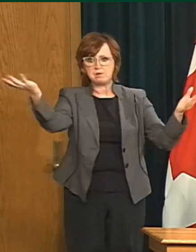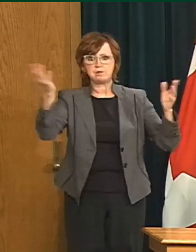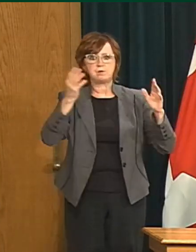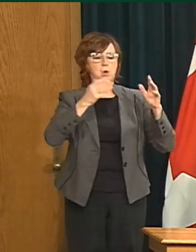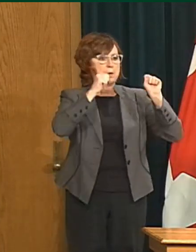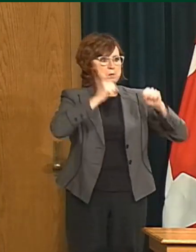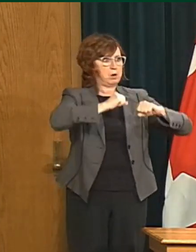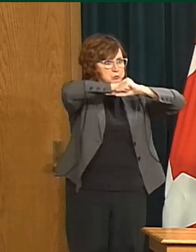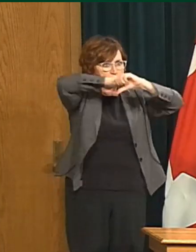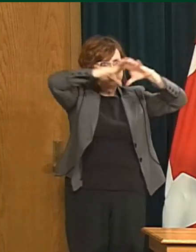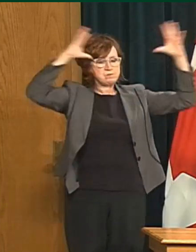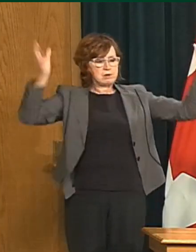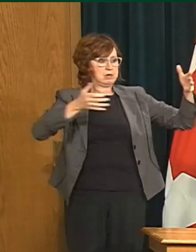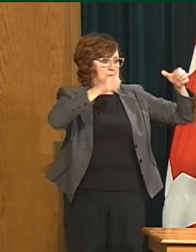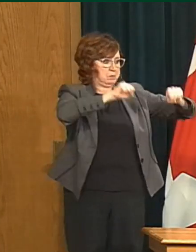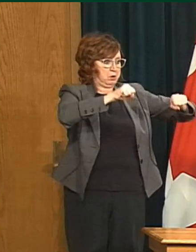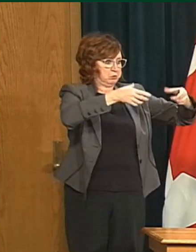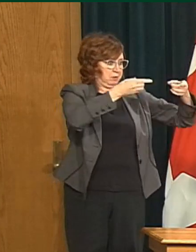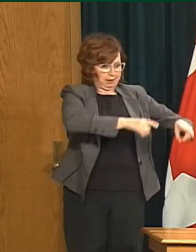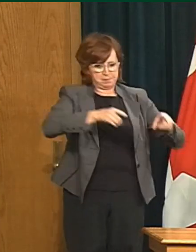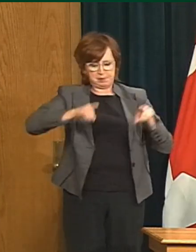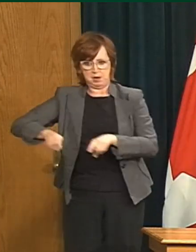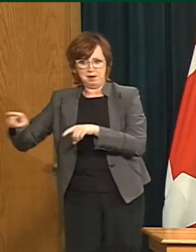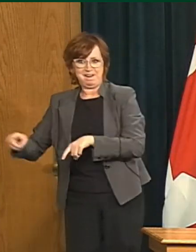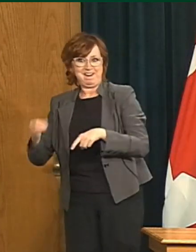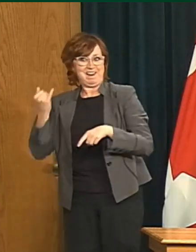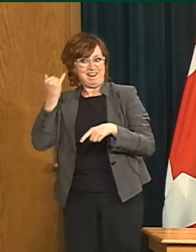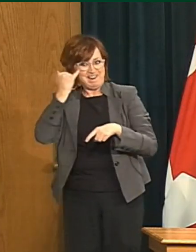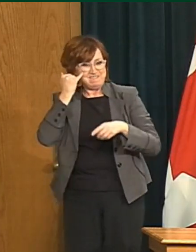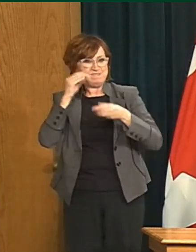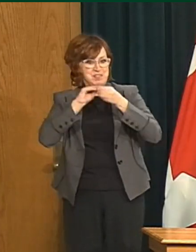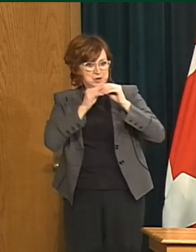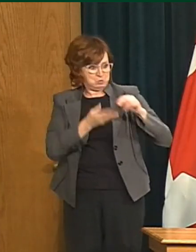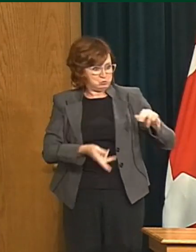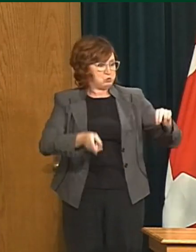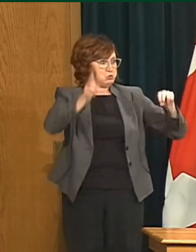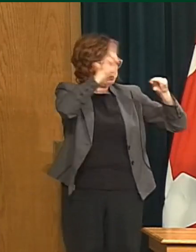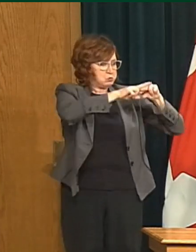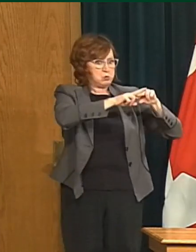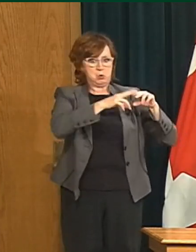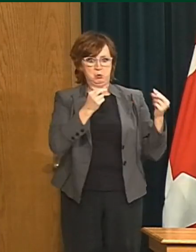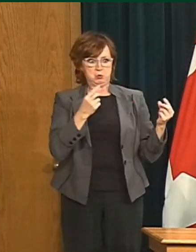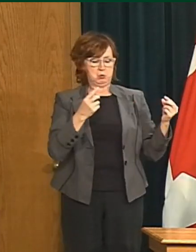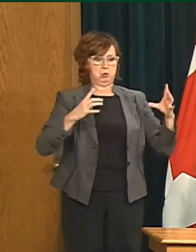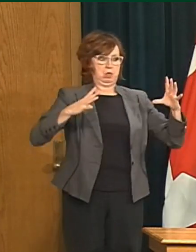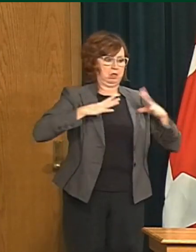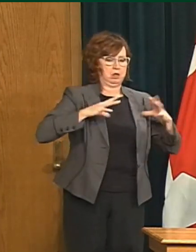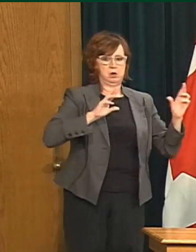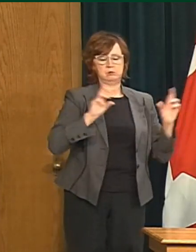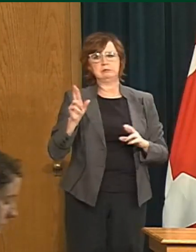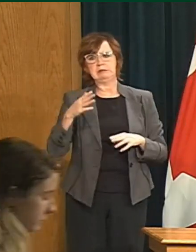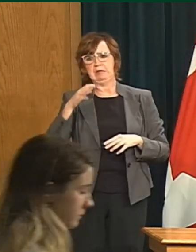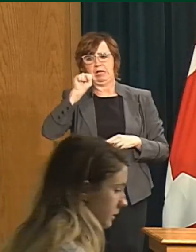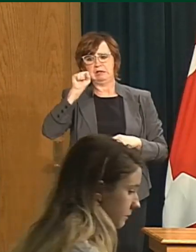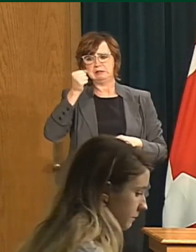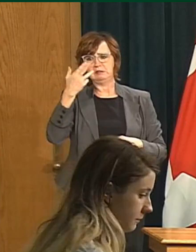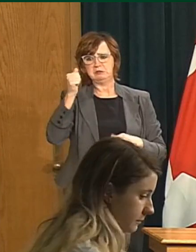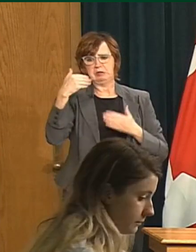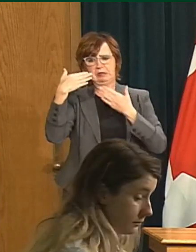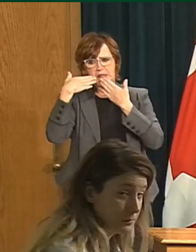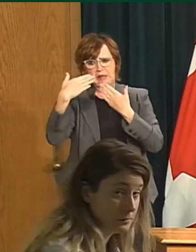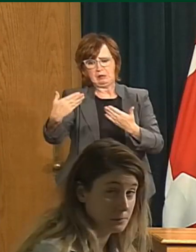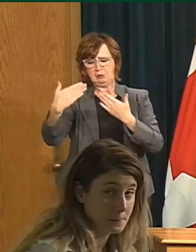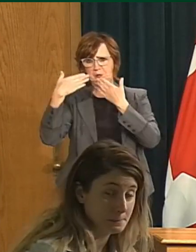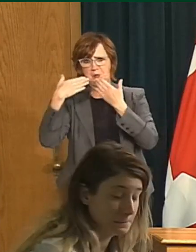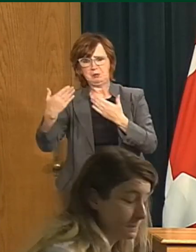potential surge of COVID-19 cases. And I want to take this opportunity to thank the Saskatchewan Health Authority for doing this work,